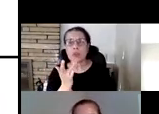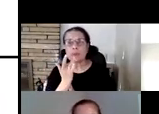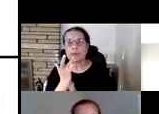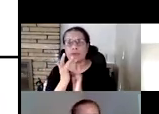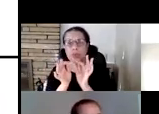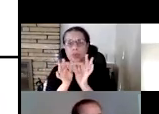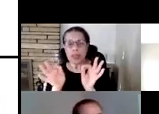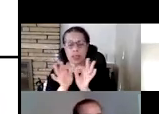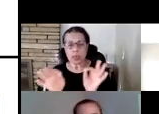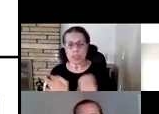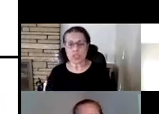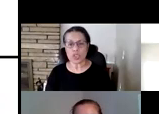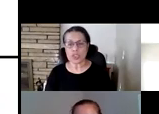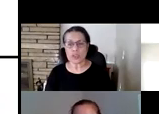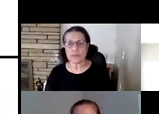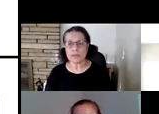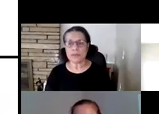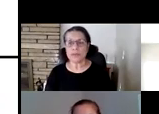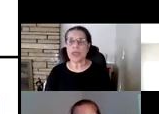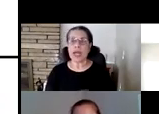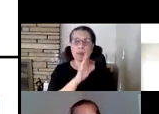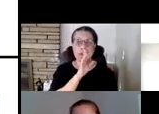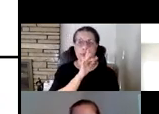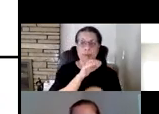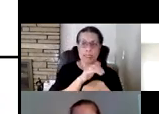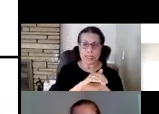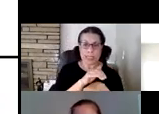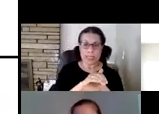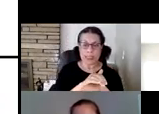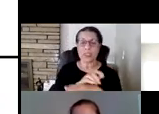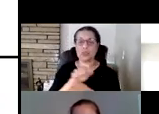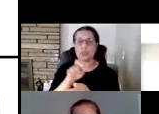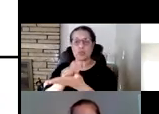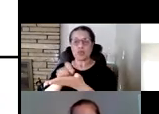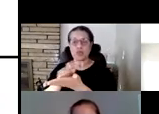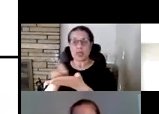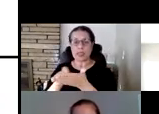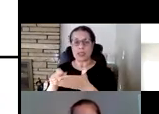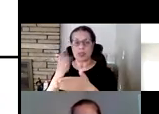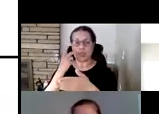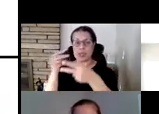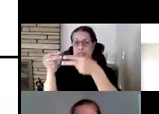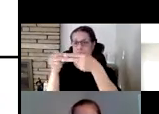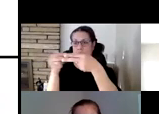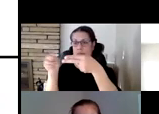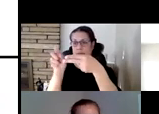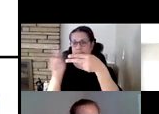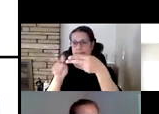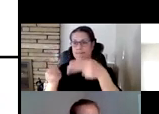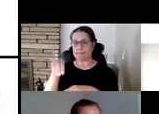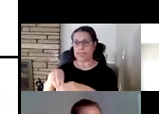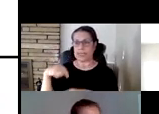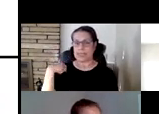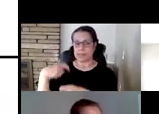language. I'll explain that in English, though written instructions provided on the screen are in Spanish. In